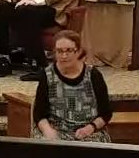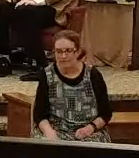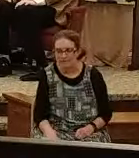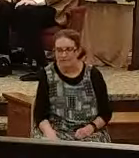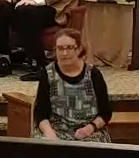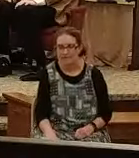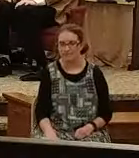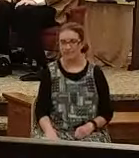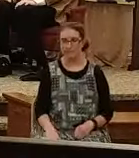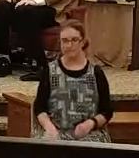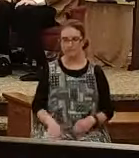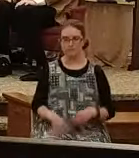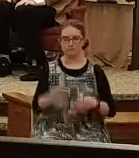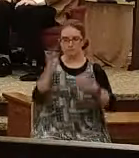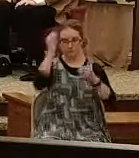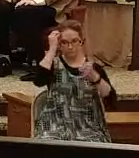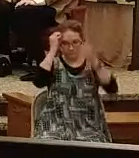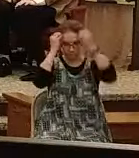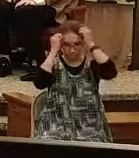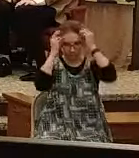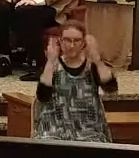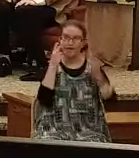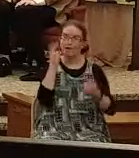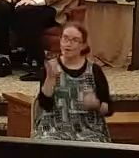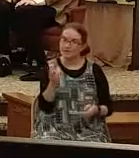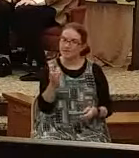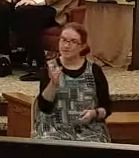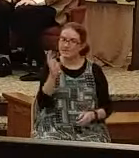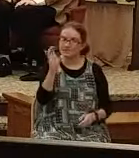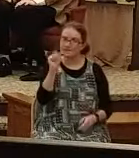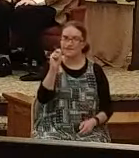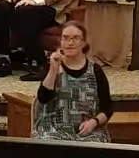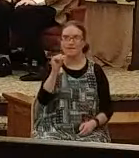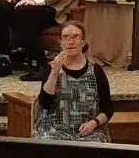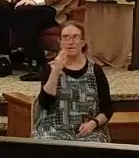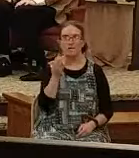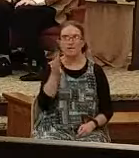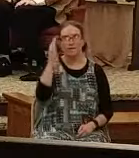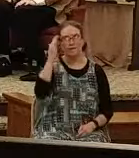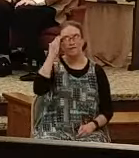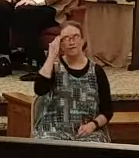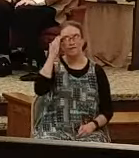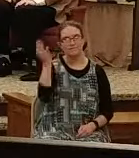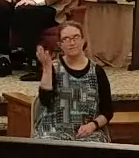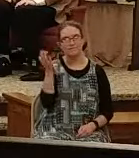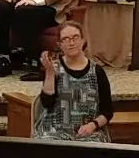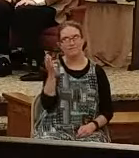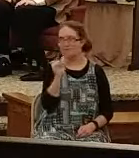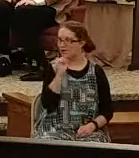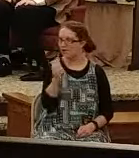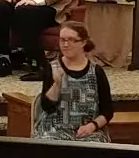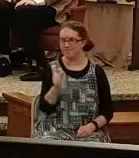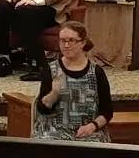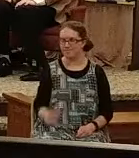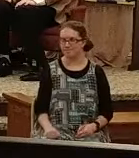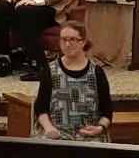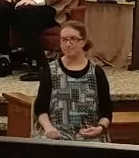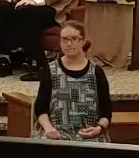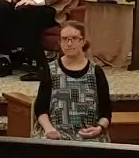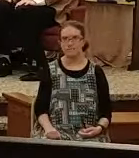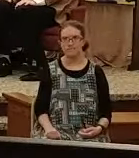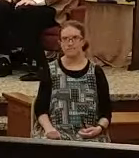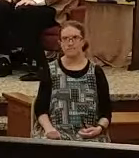He comes around putting stuff in your head that might look like candy. Amen. But by the time you thought about it for a little bit, you realize it wasn't. Amen. So the